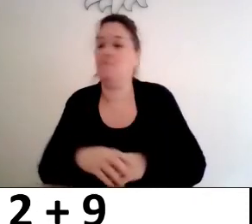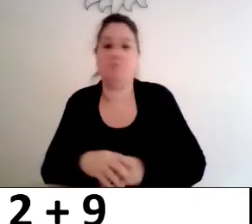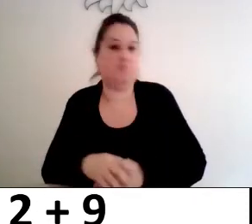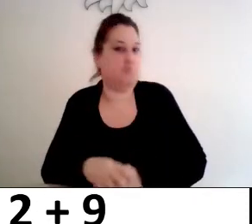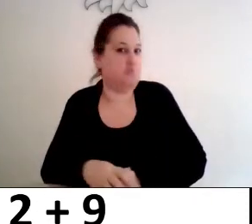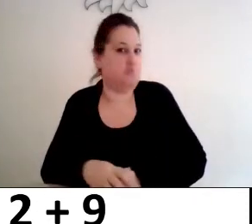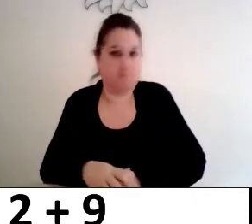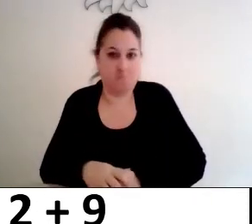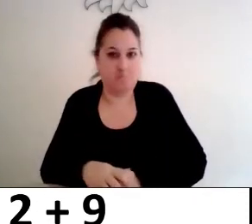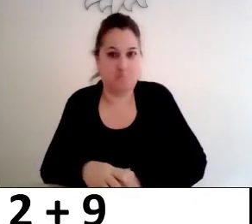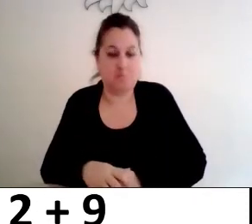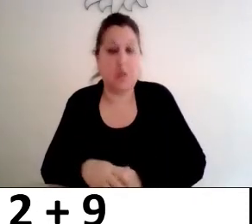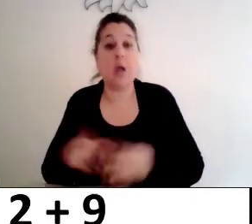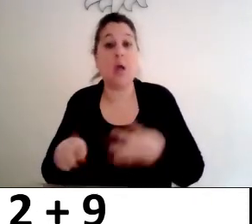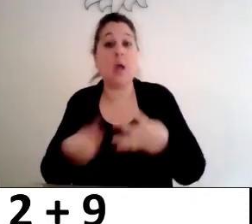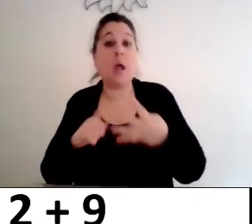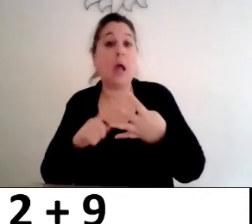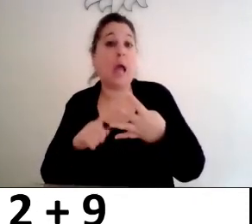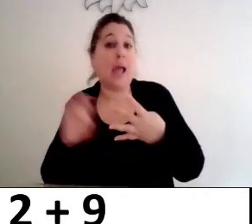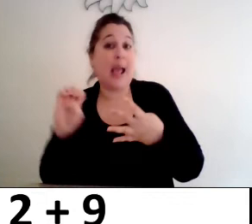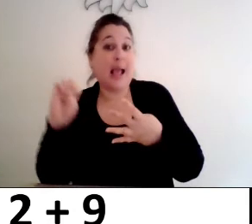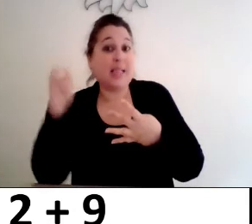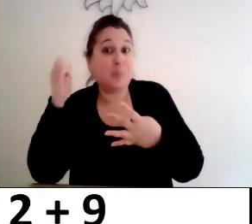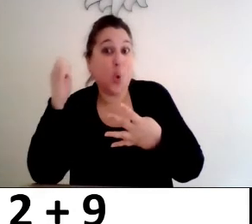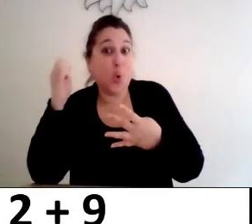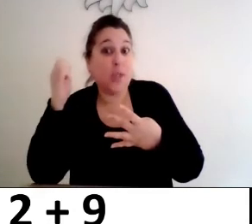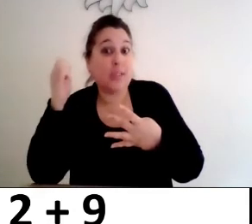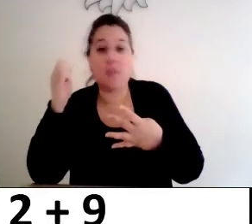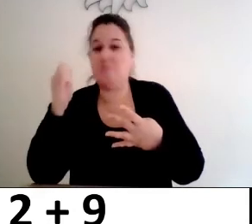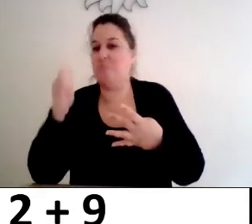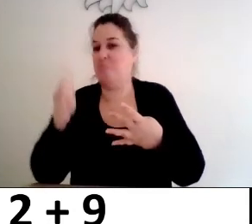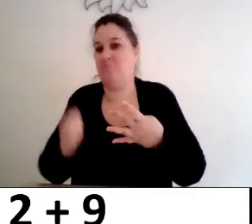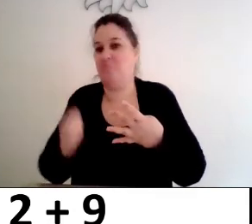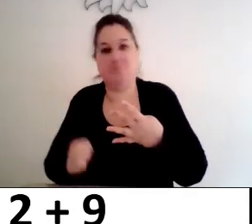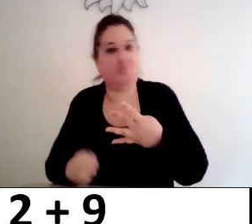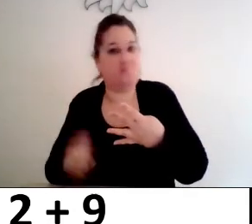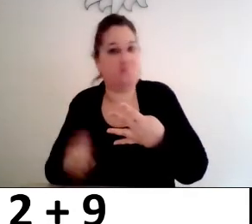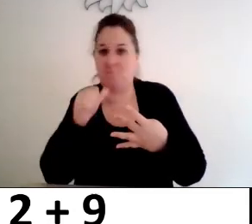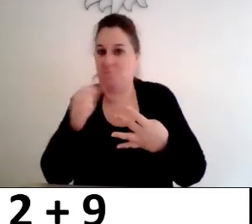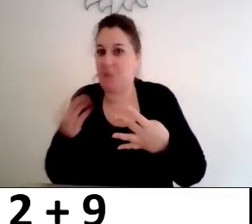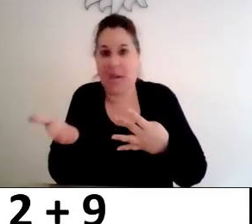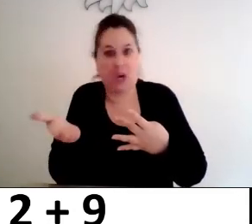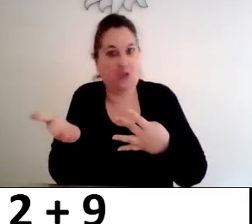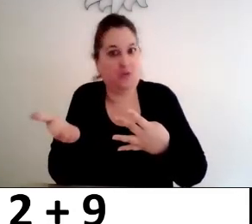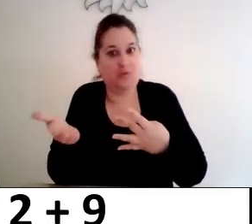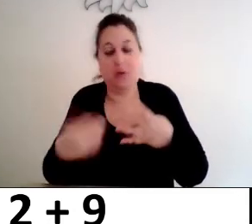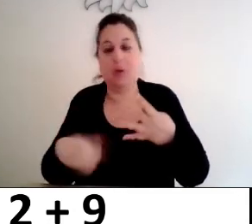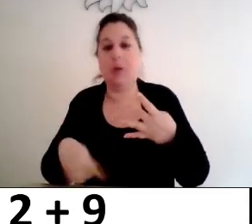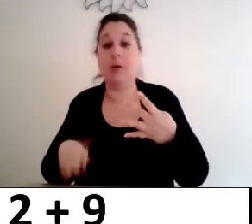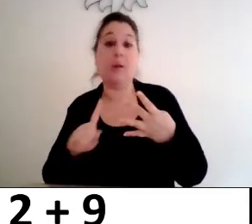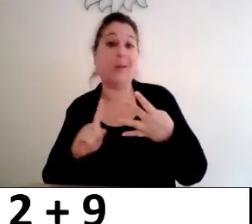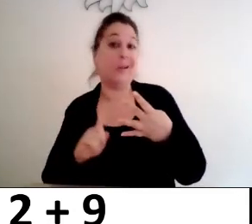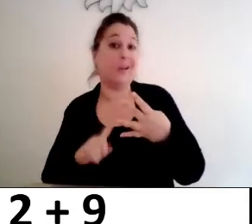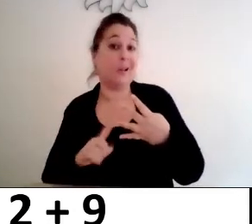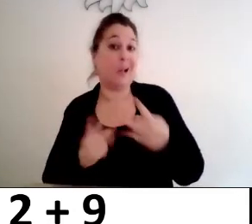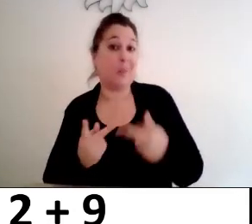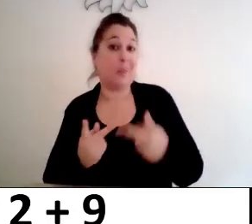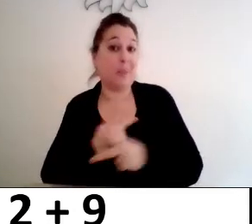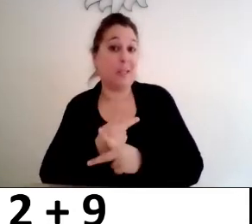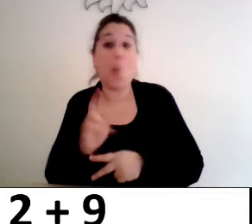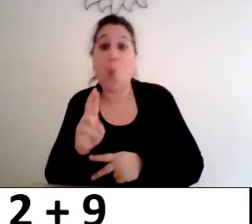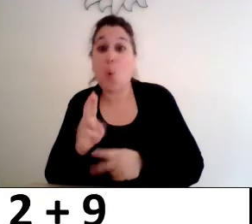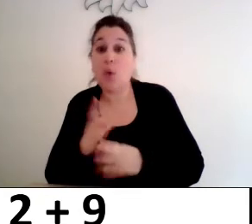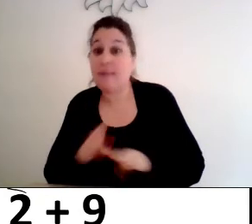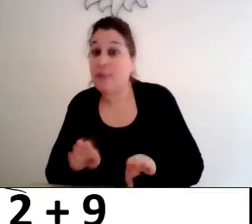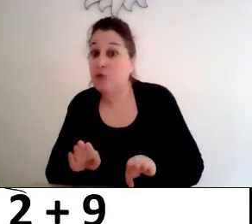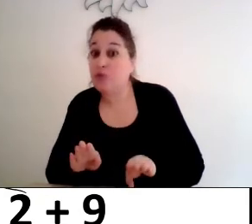exponents? Nope. So we can move on to the next one. Do we see any multiplication or division? Yep. I see 12 times